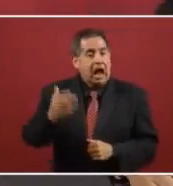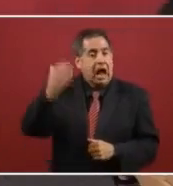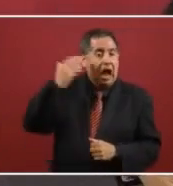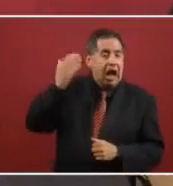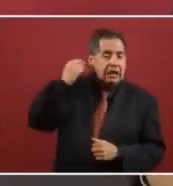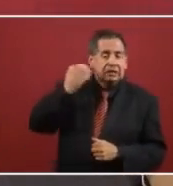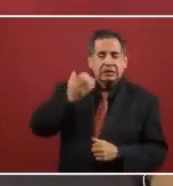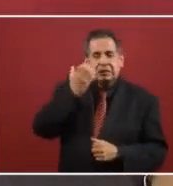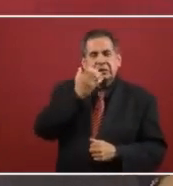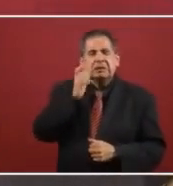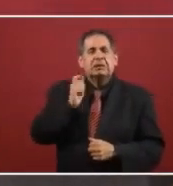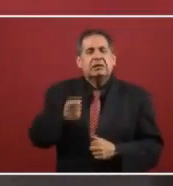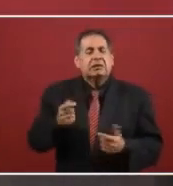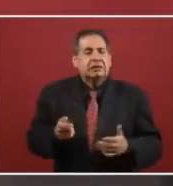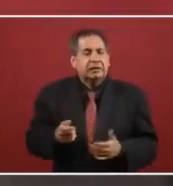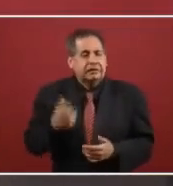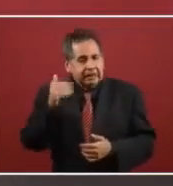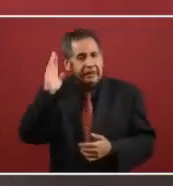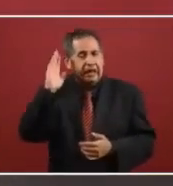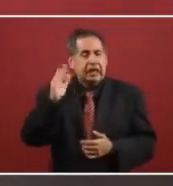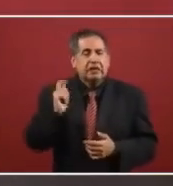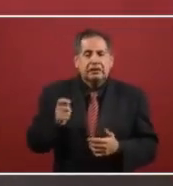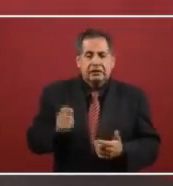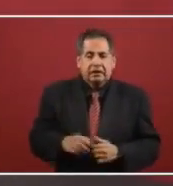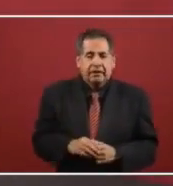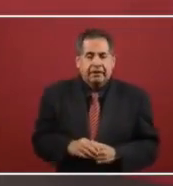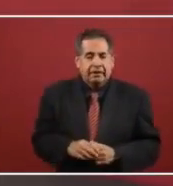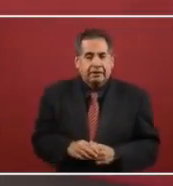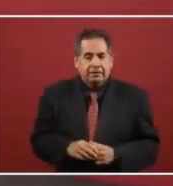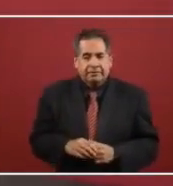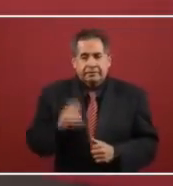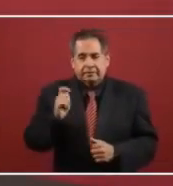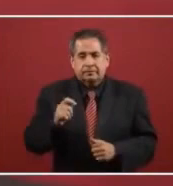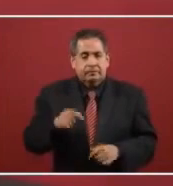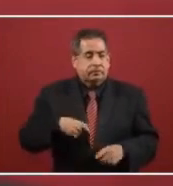that used to be emperor?